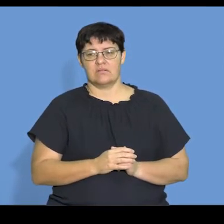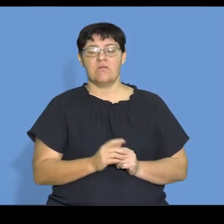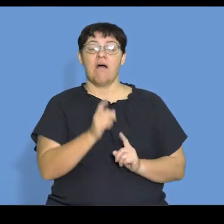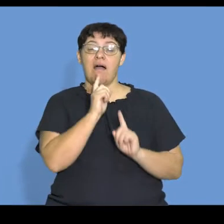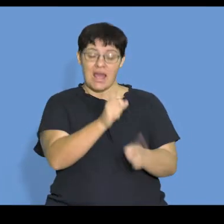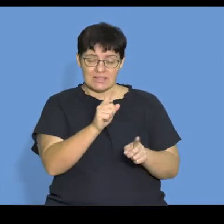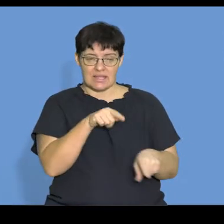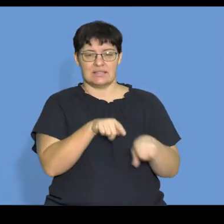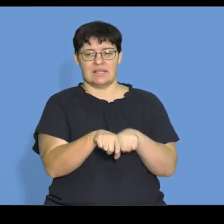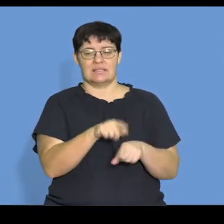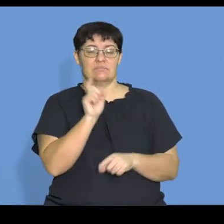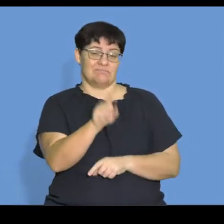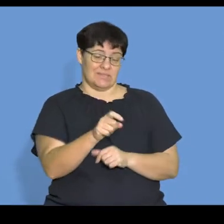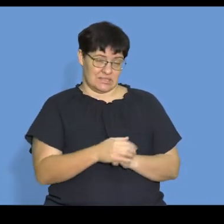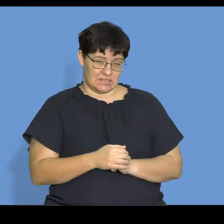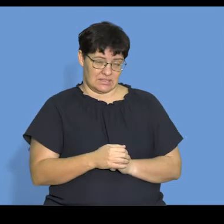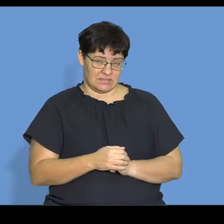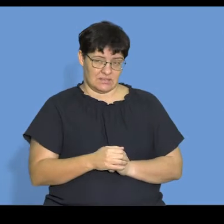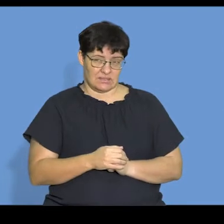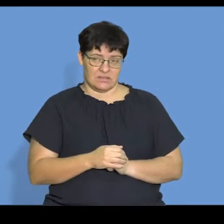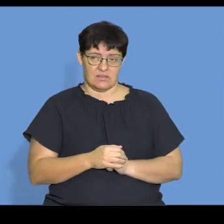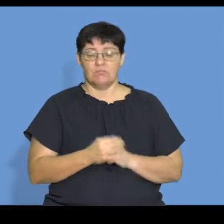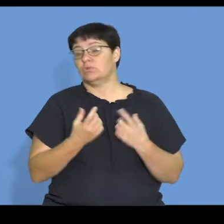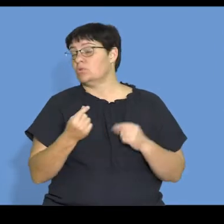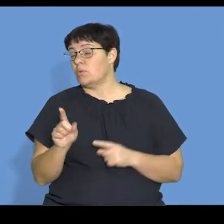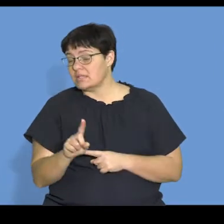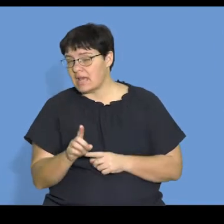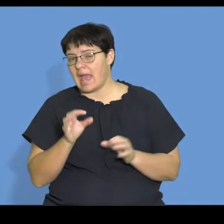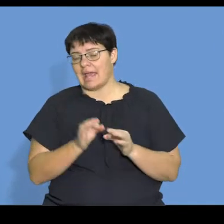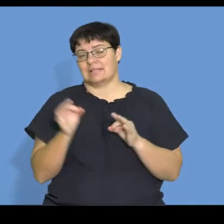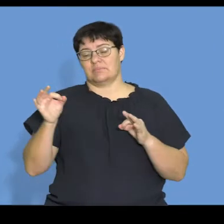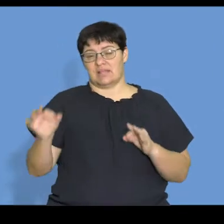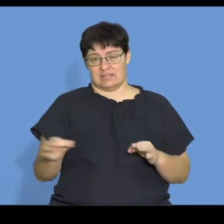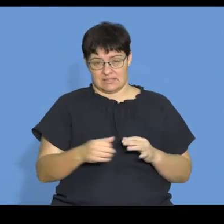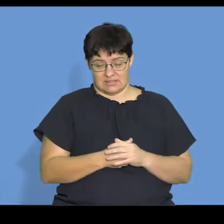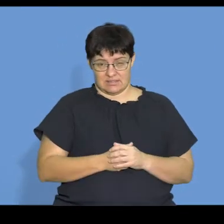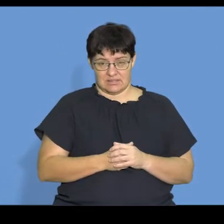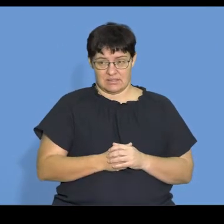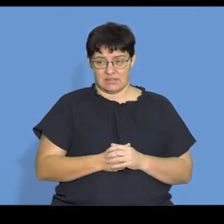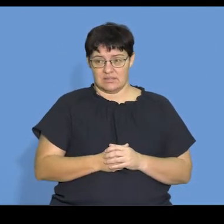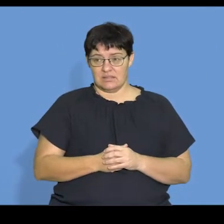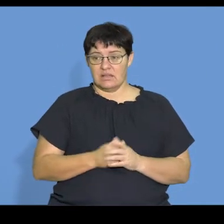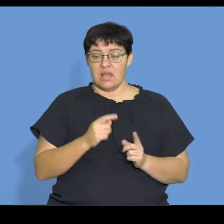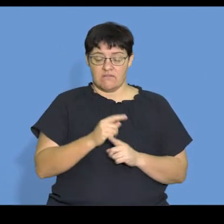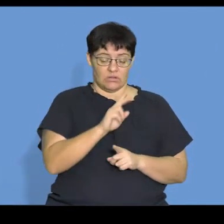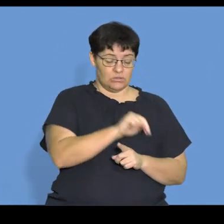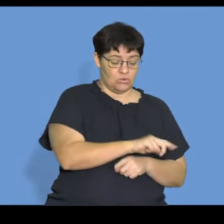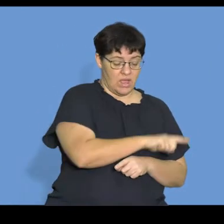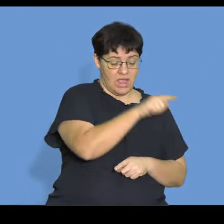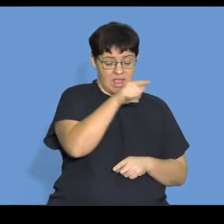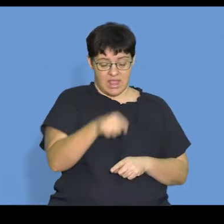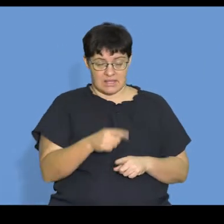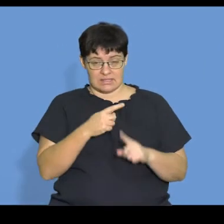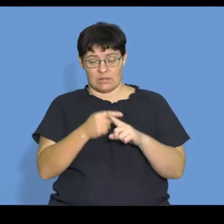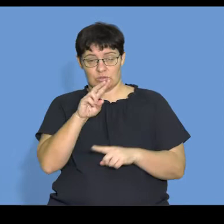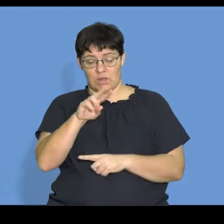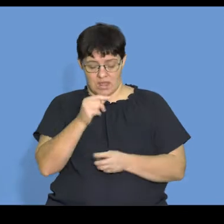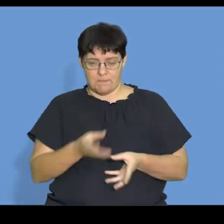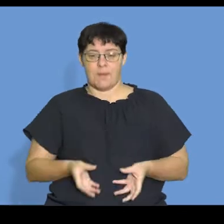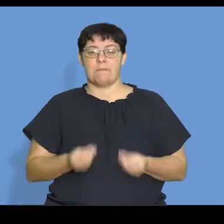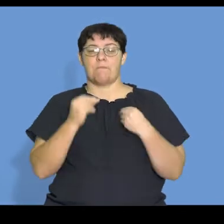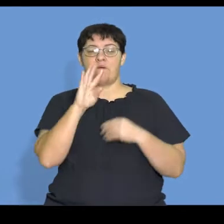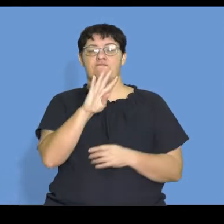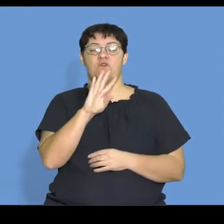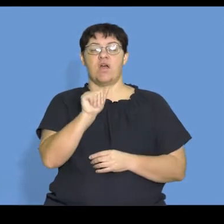whether it's correct or not by doing what? Expanding. If I multiply the 2a with the 2a, it will give me